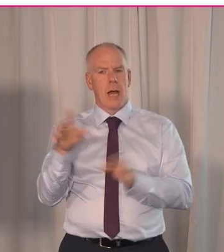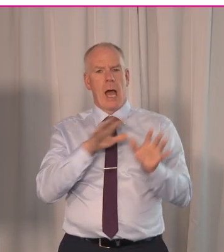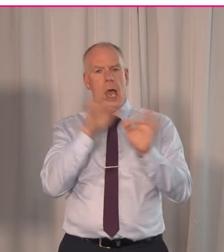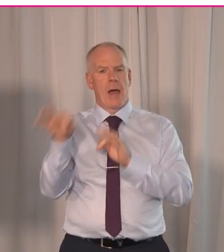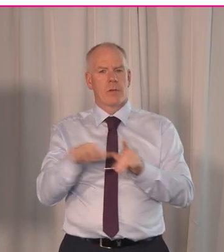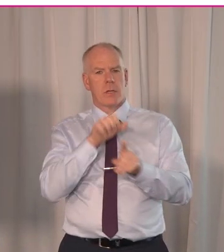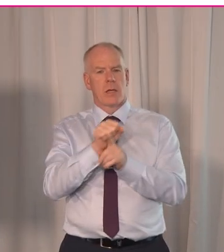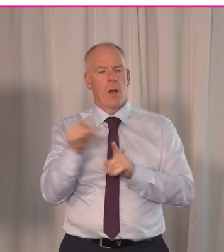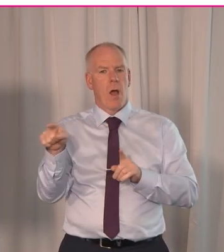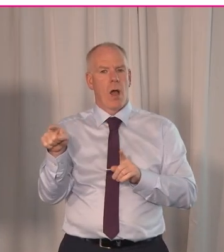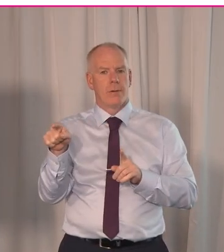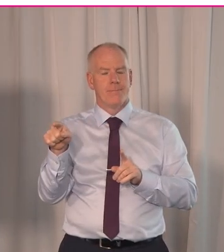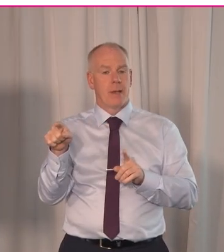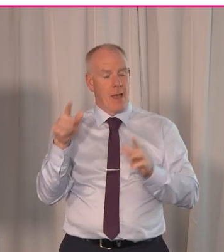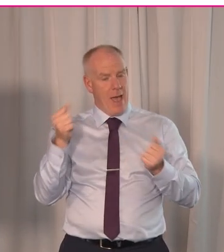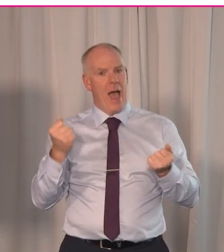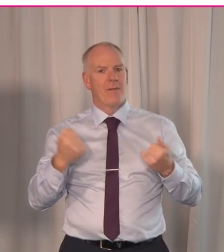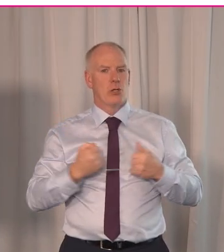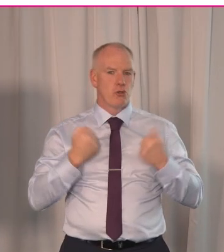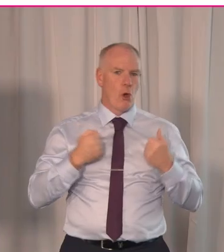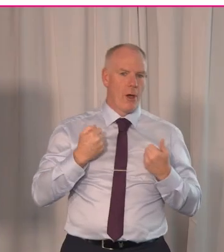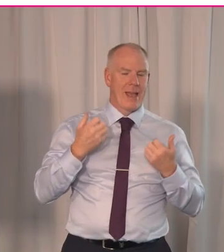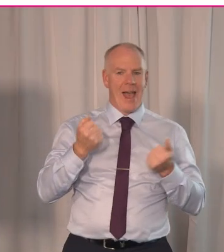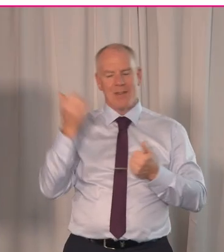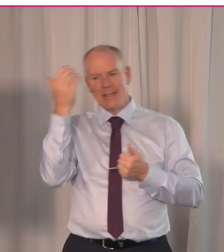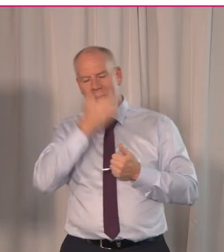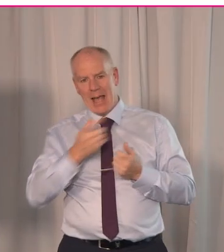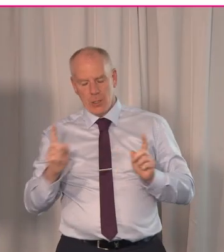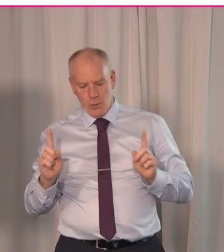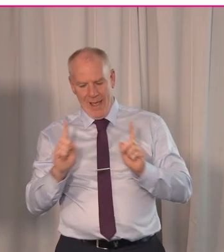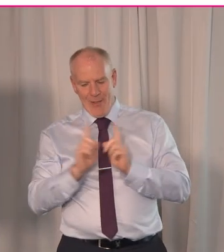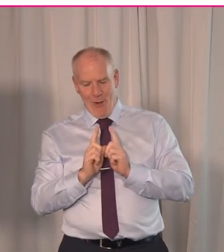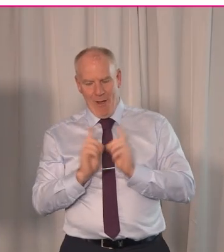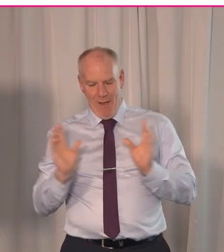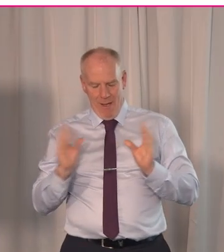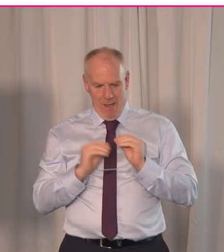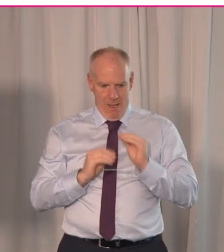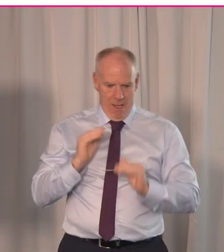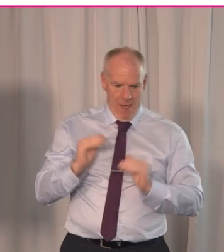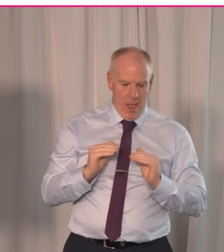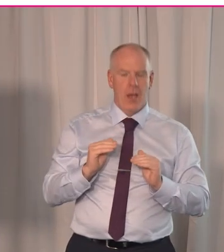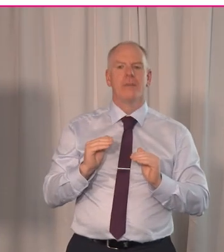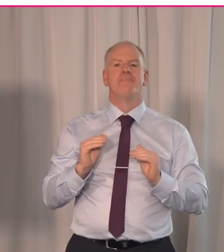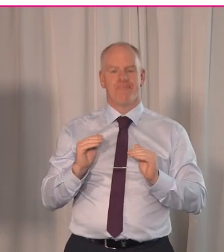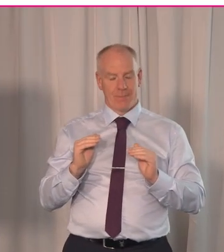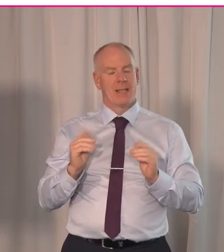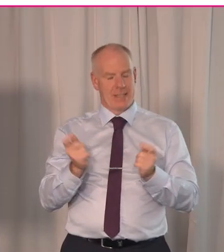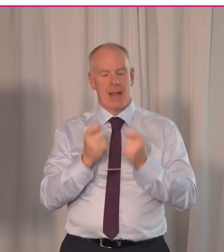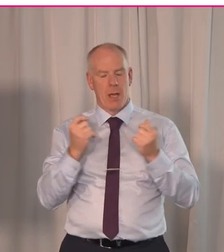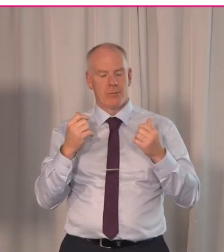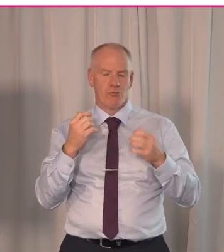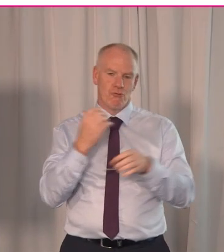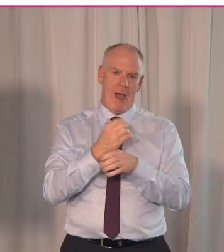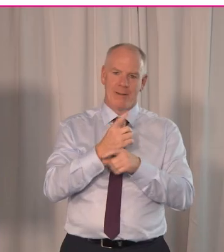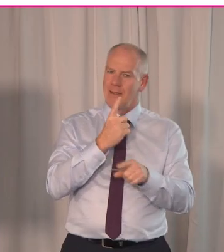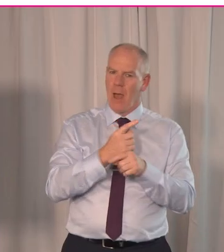the diagnosis that there's a joy and a sadness coexisting, and that people do come to terms and begin to celebrate their child and understand that their child